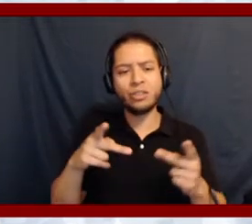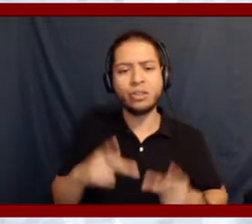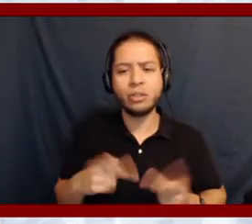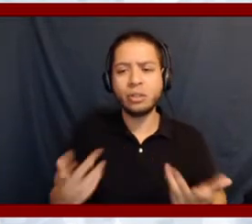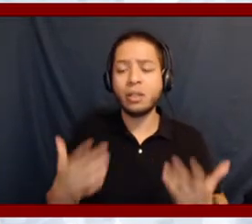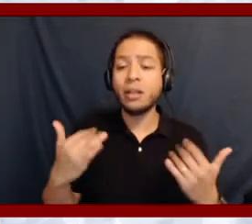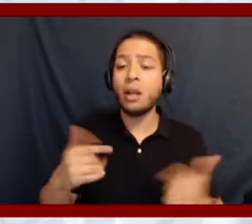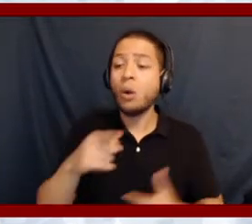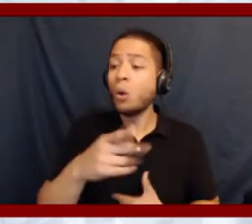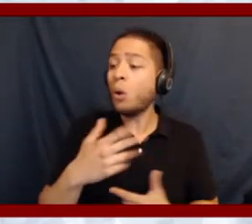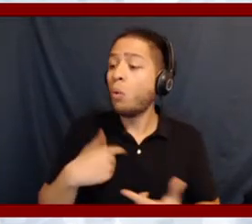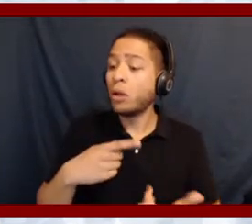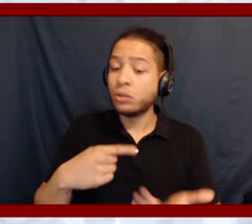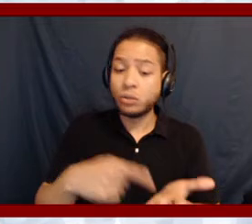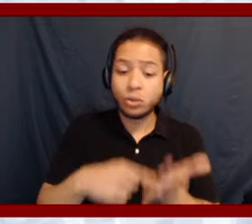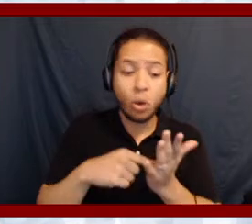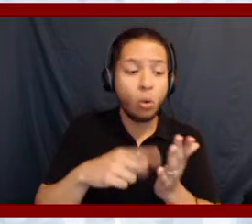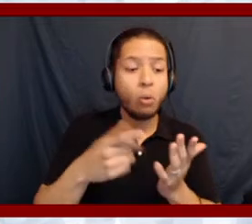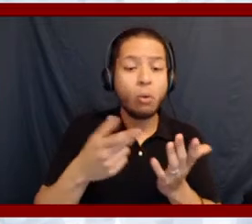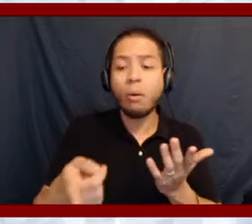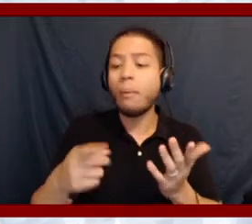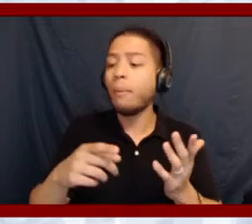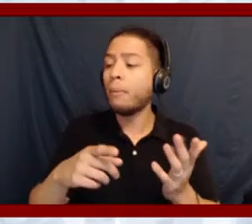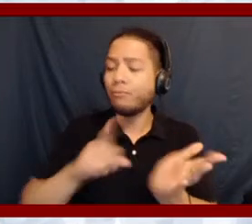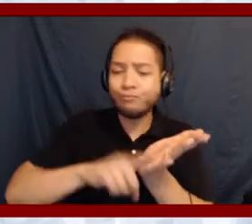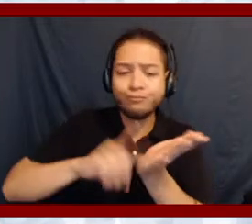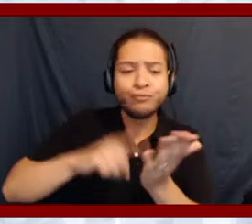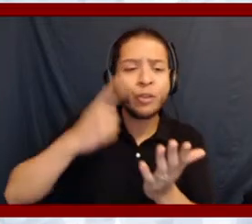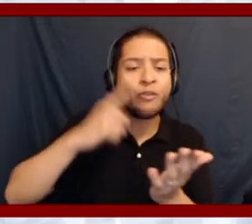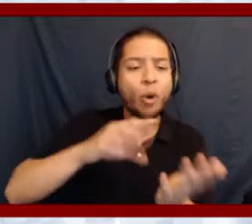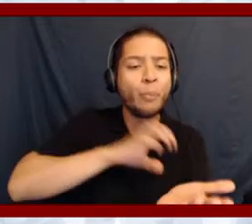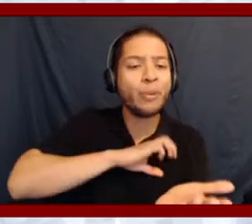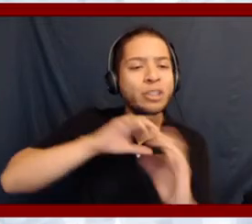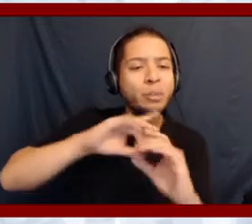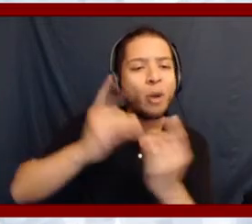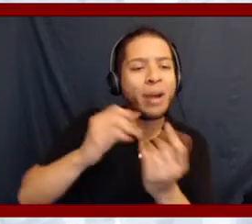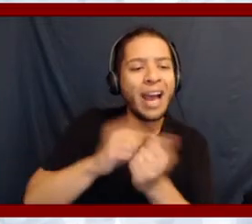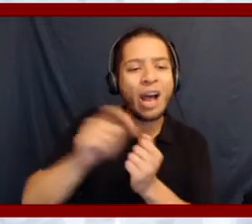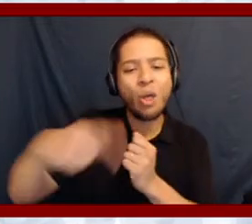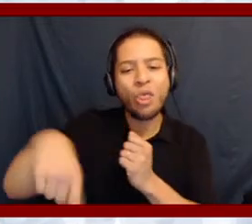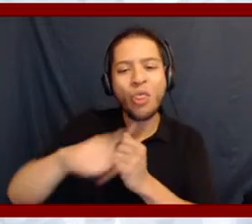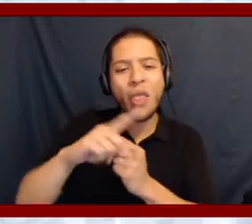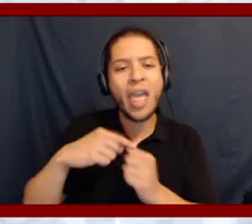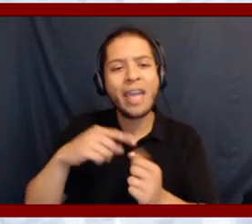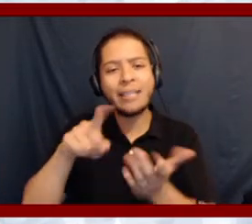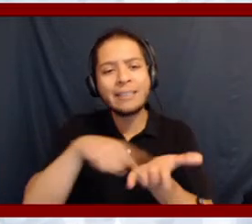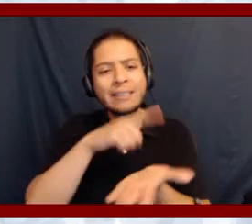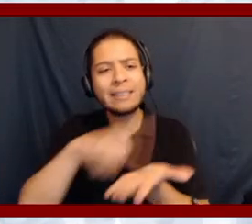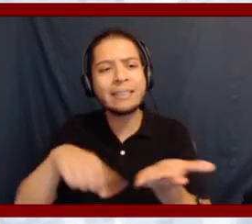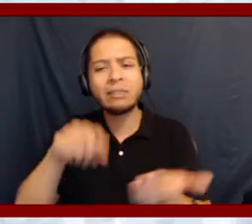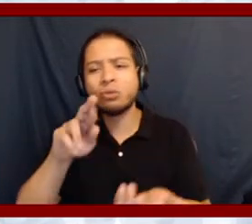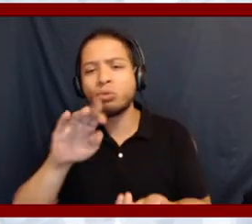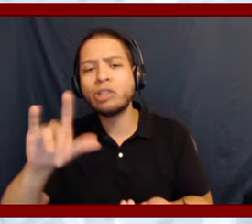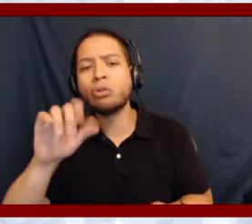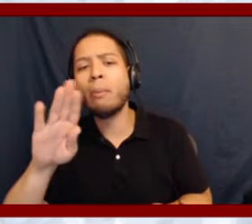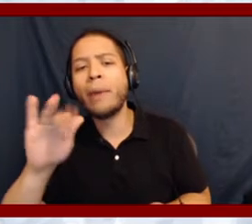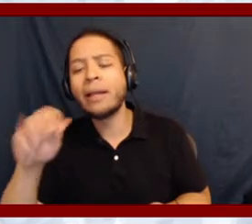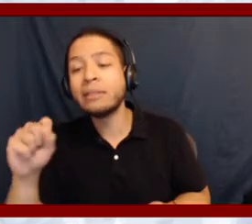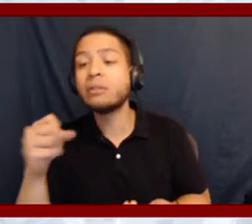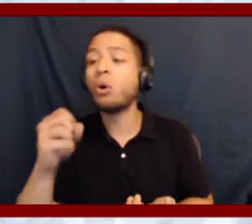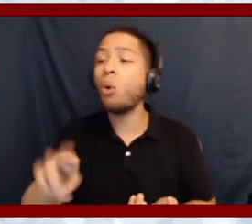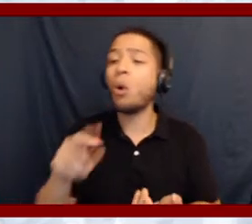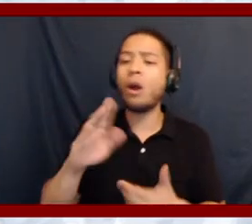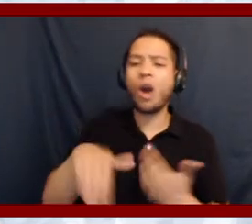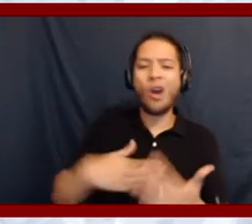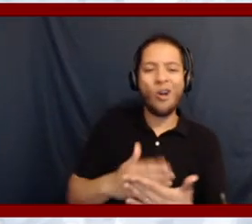racial bias in how they police, or if you look at the lawsuits that we've filed against, or the charges that we've